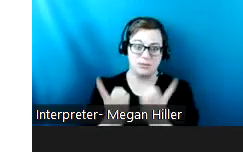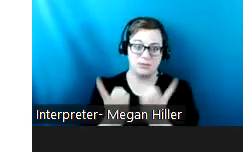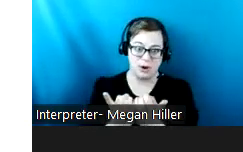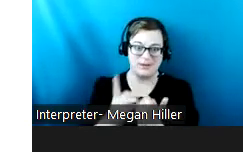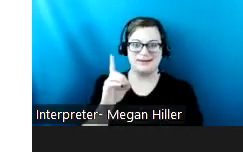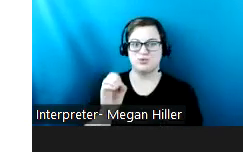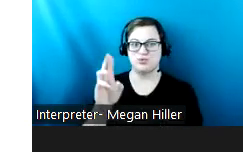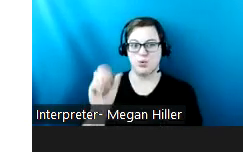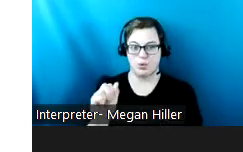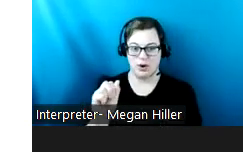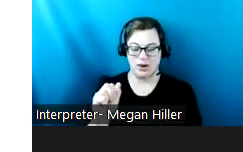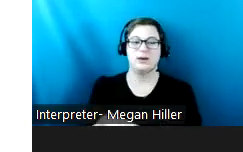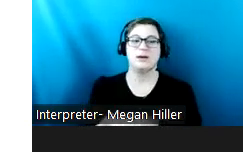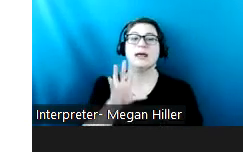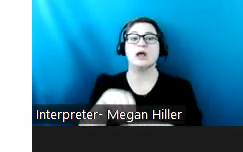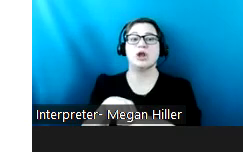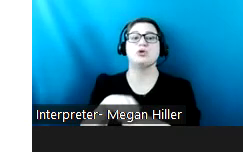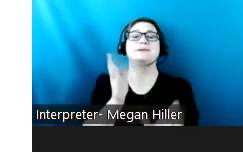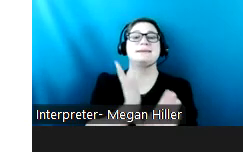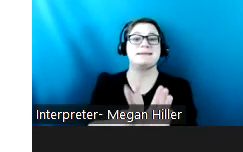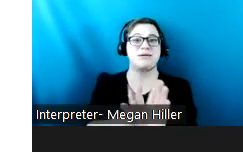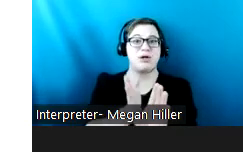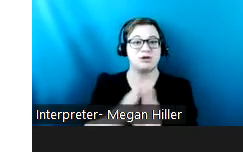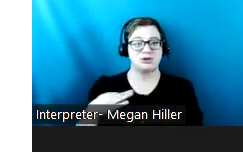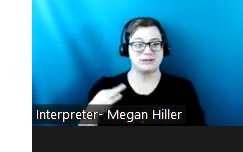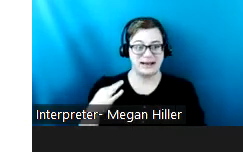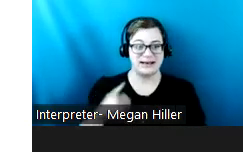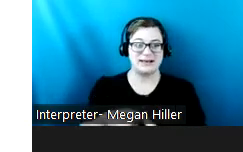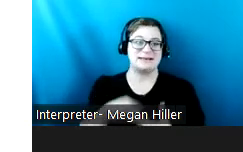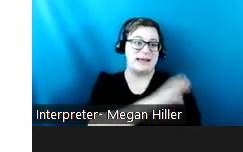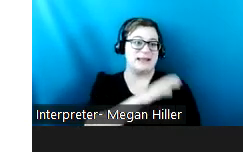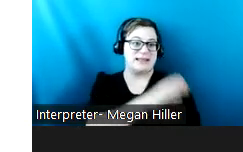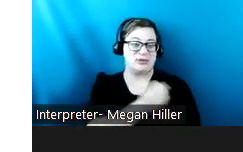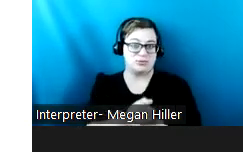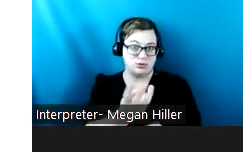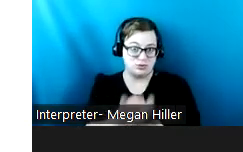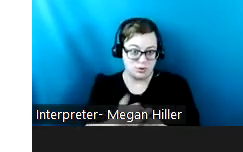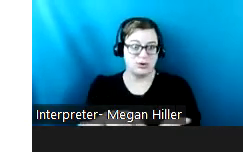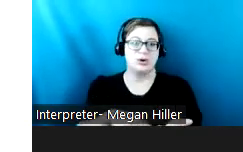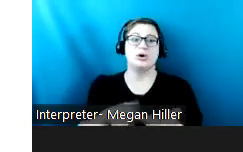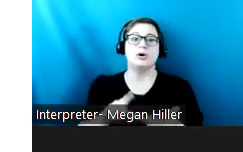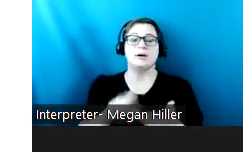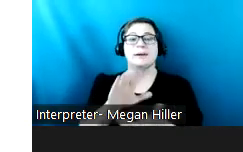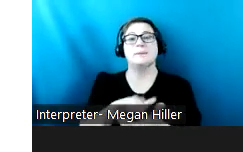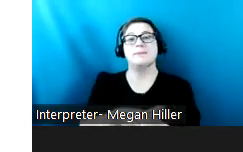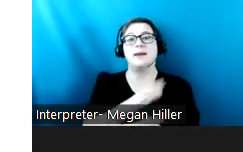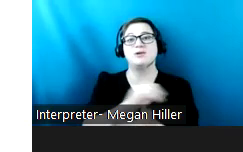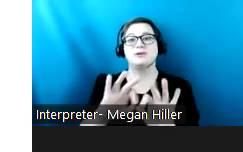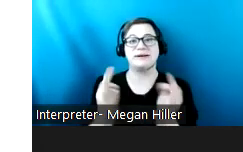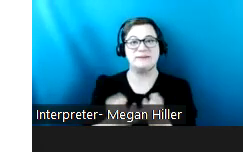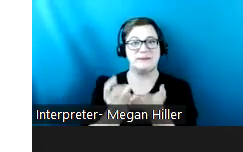It includes psychologist candidates, clinical social work candidates, marriage and family therapist